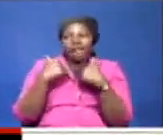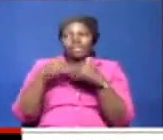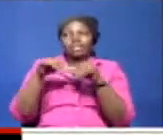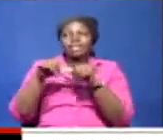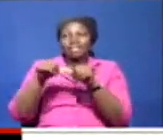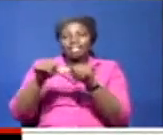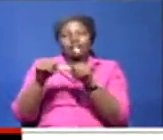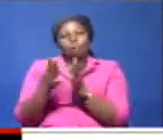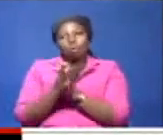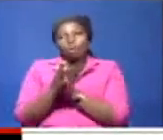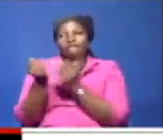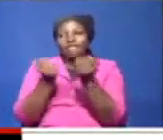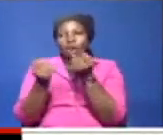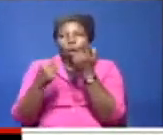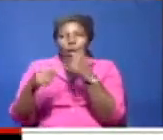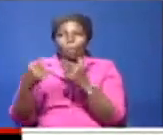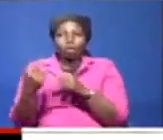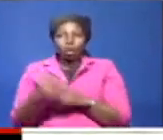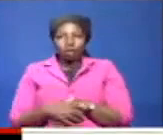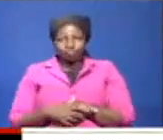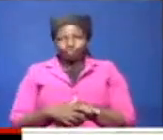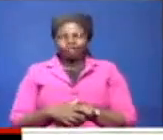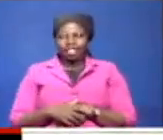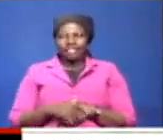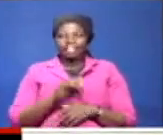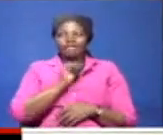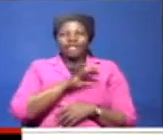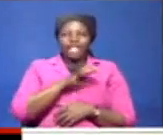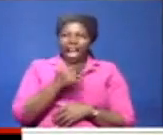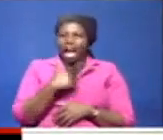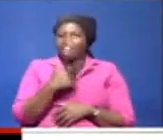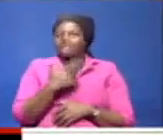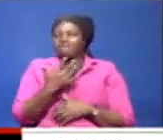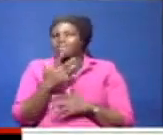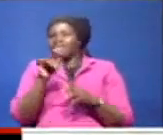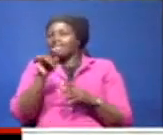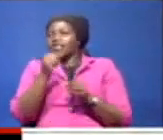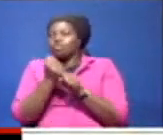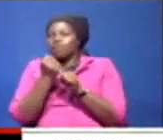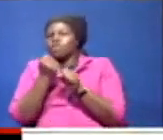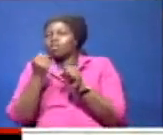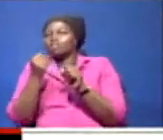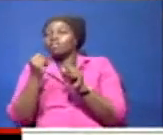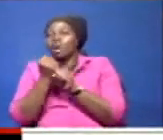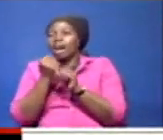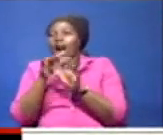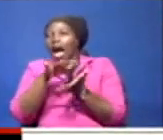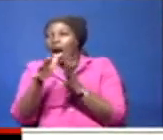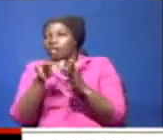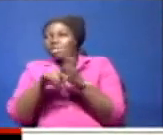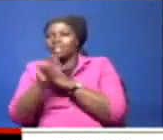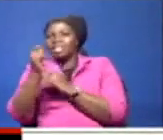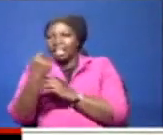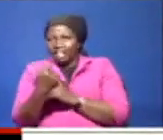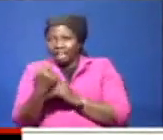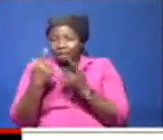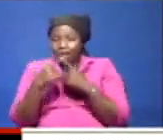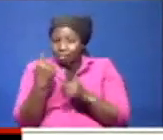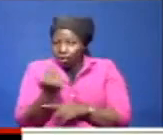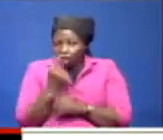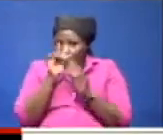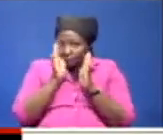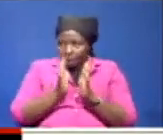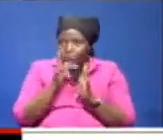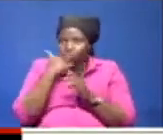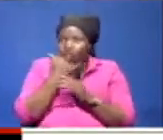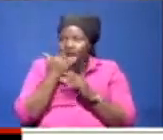so there was a bit of fear about how those engines would perform here in Kenya, especially the hybrid motor. I think the only person who had an issue was Loeb on